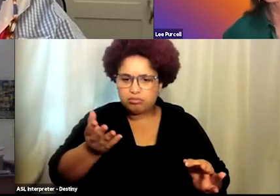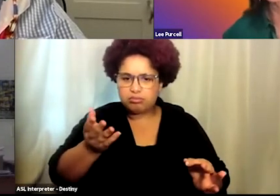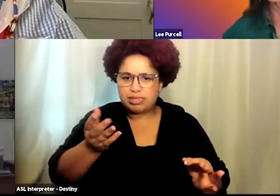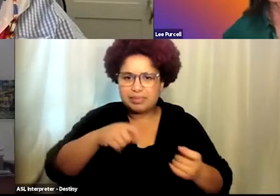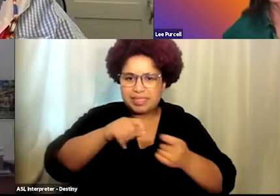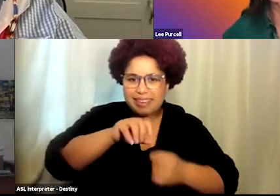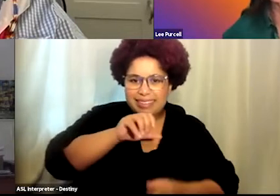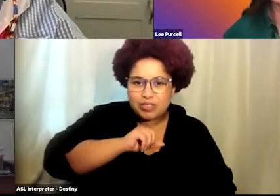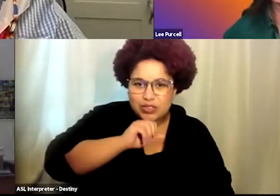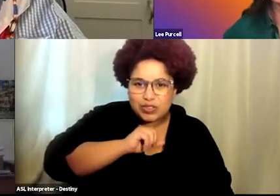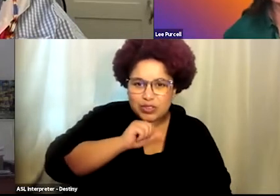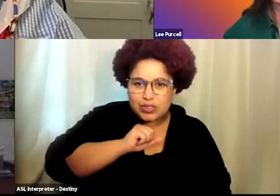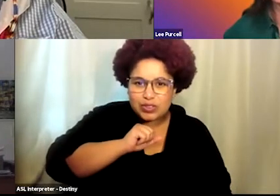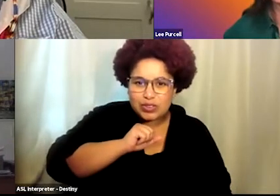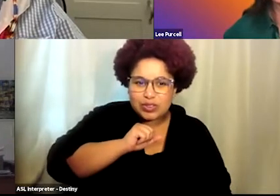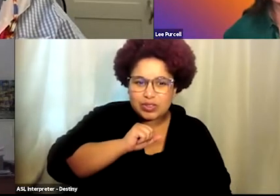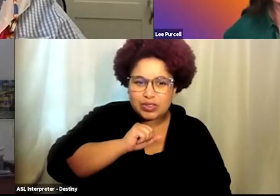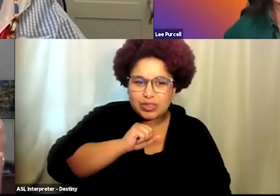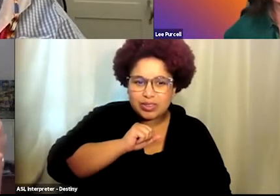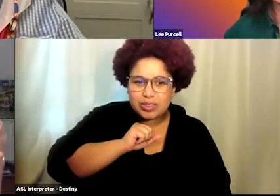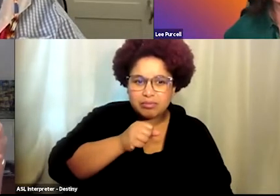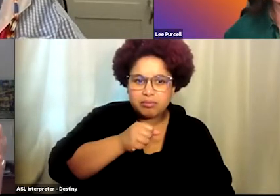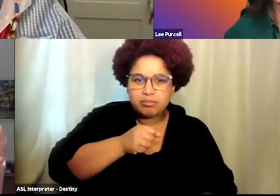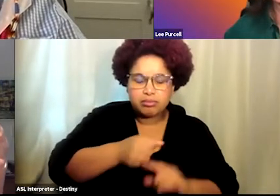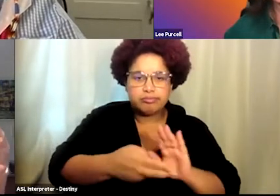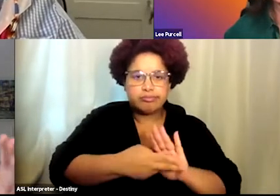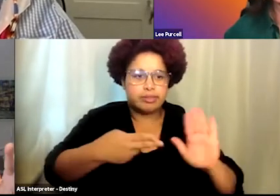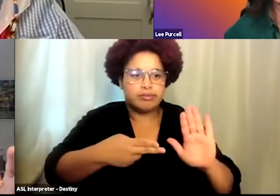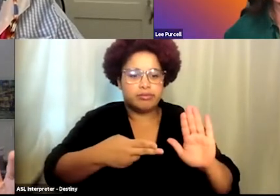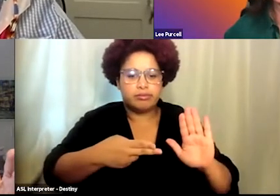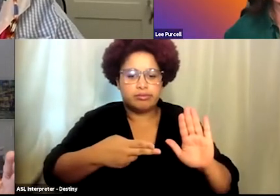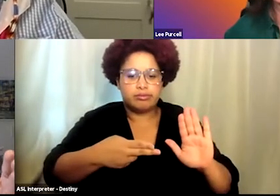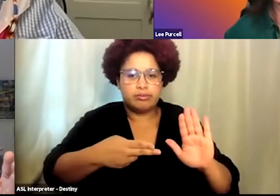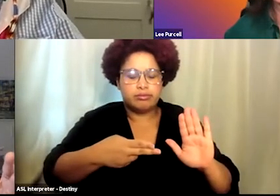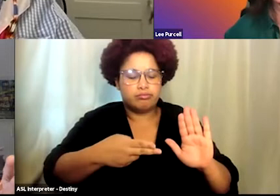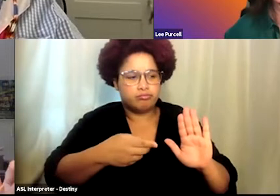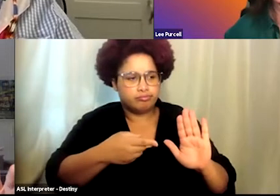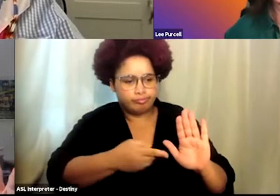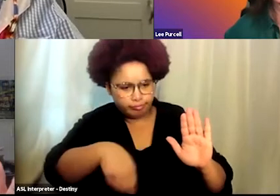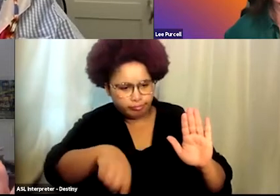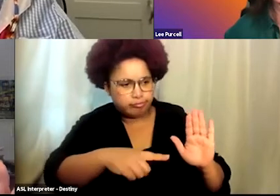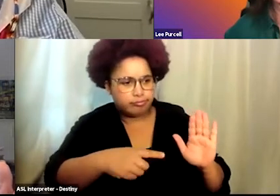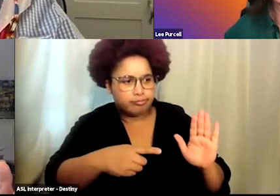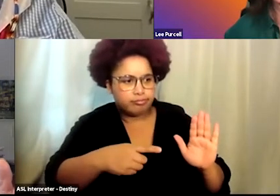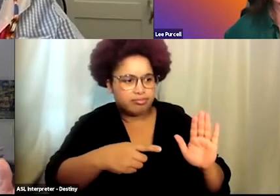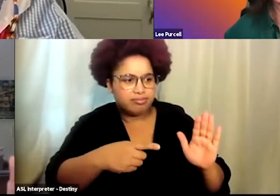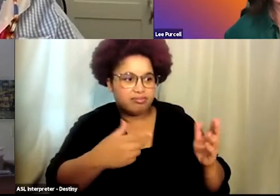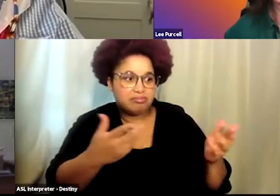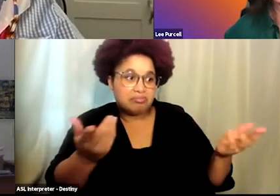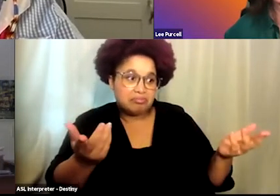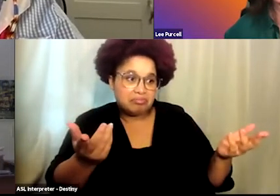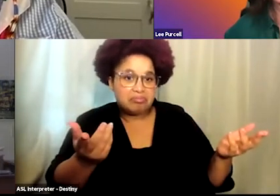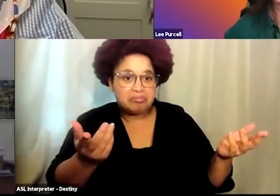certain age, suddenly you're defined as someone who is just going to